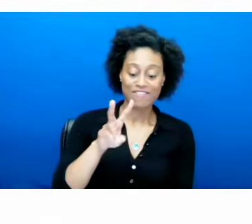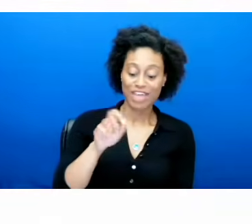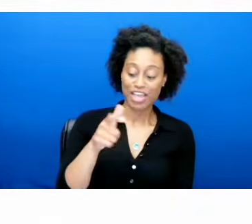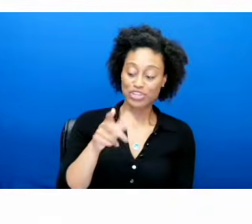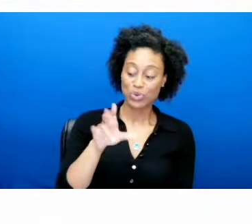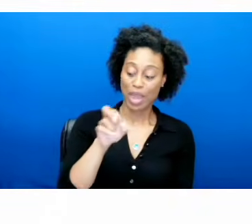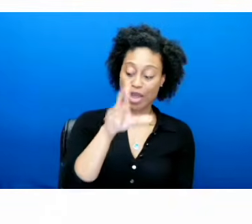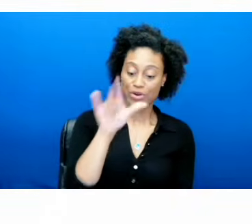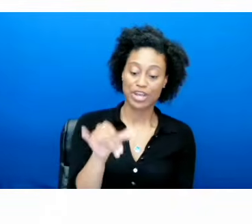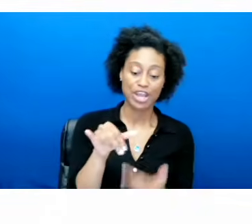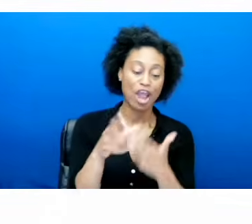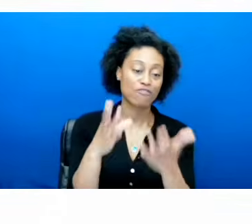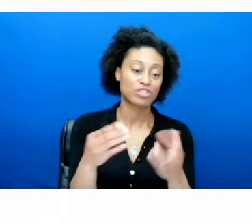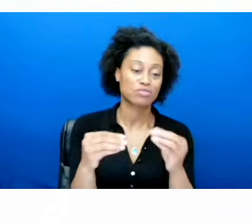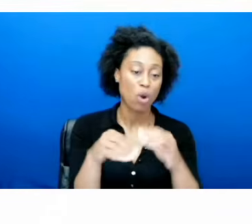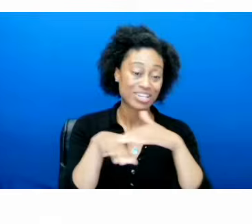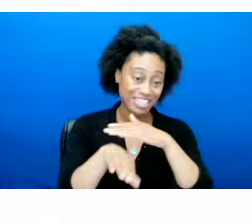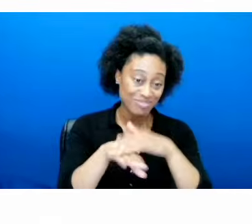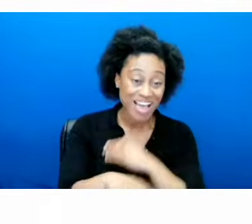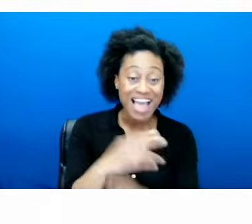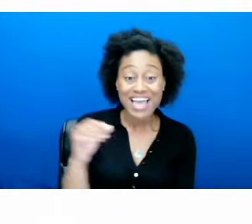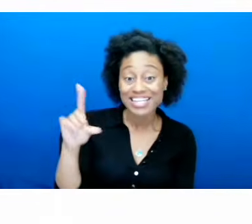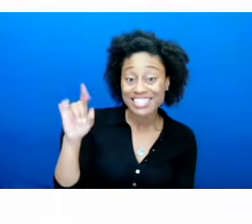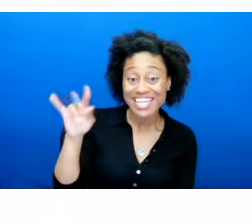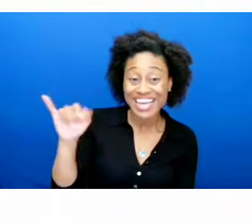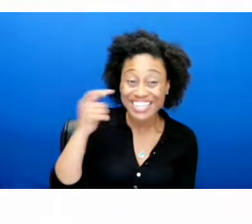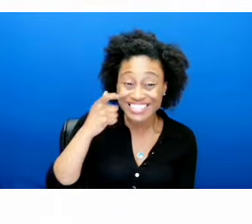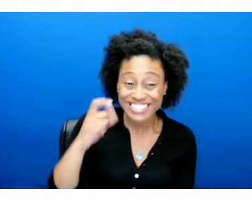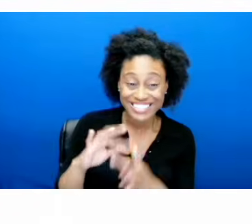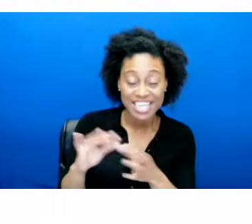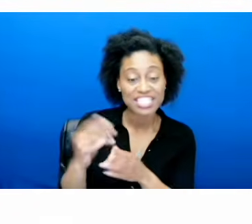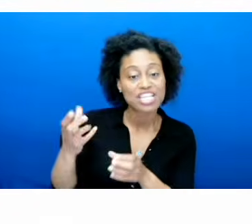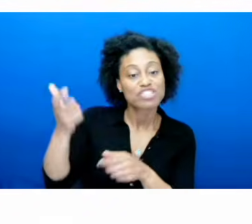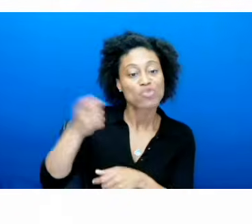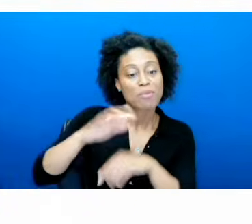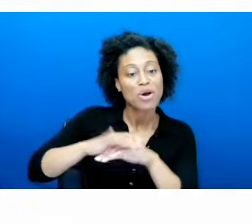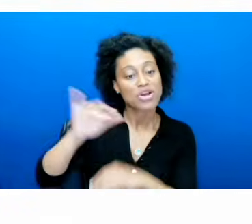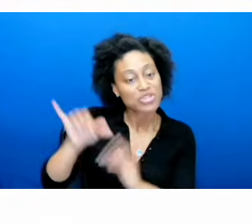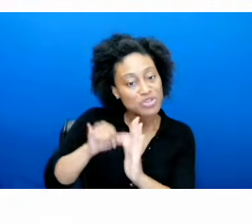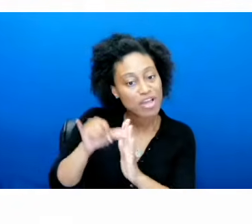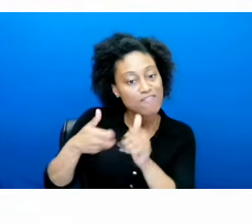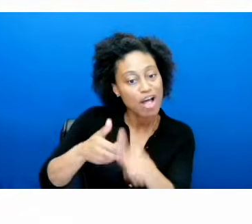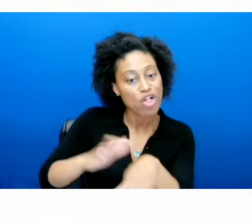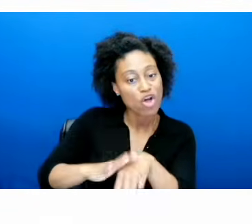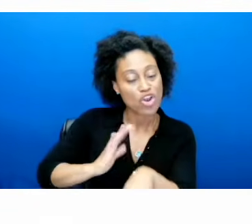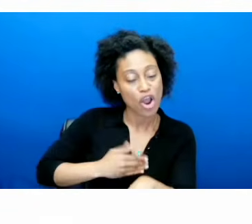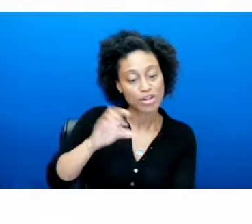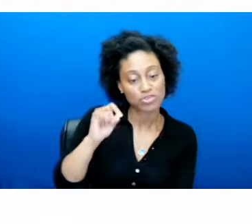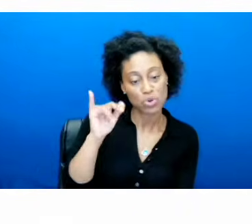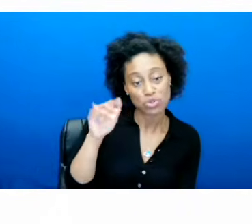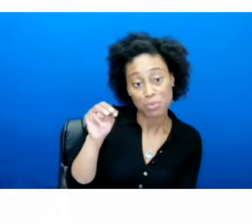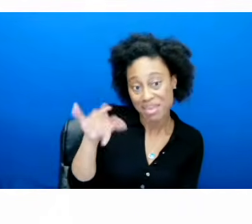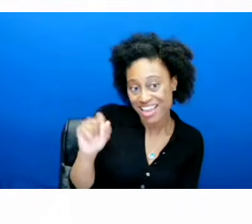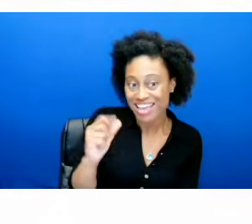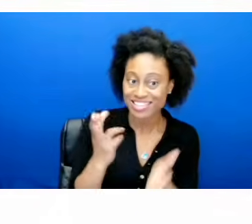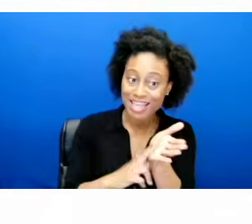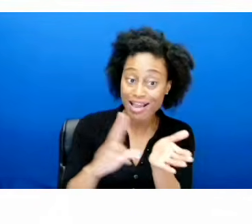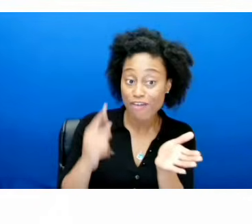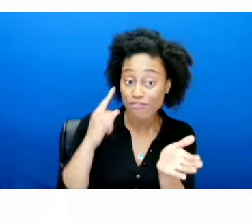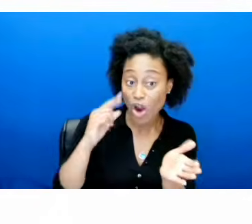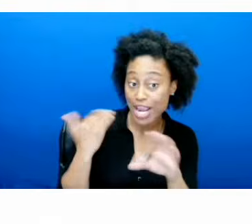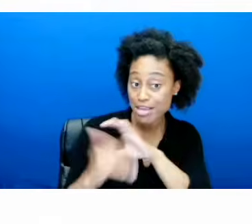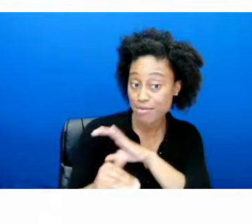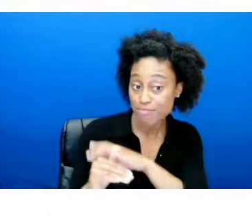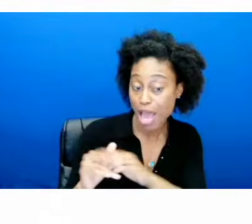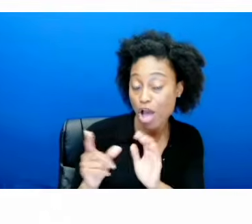more accessible. And like Danni said, subscribe to us on YouTube, follow us on our socials, and sign up for our email newsletter so you can